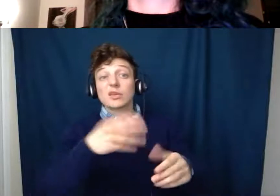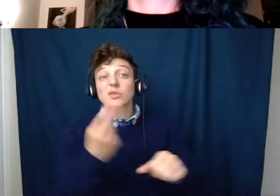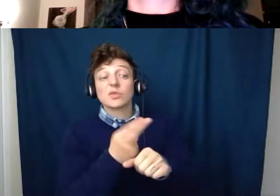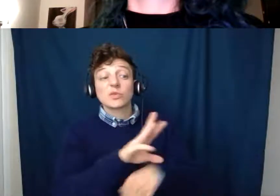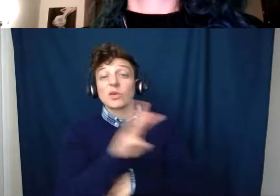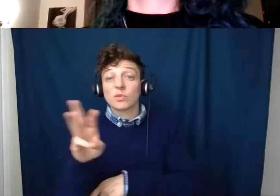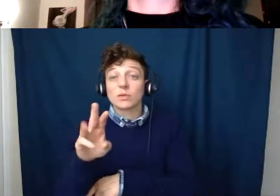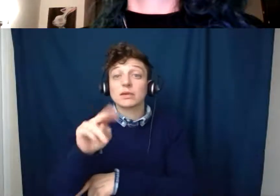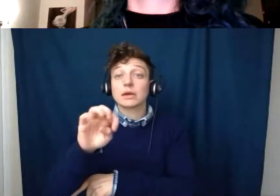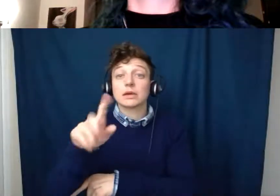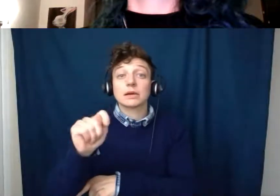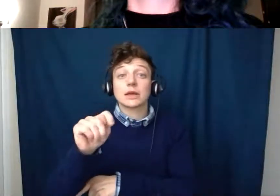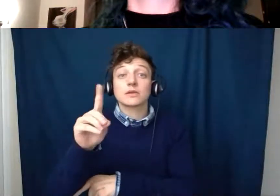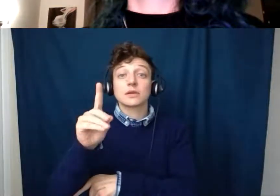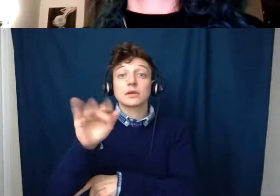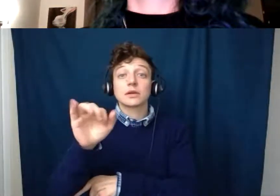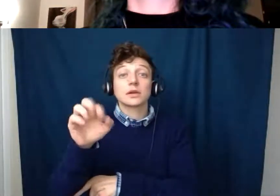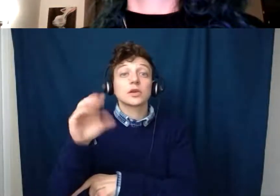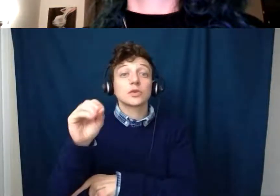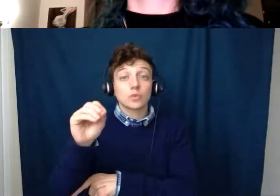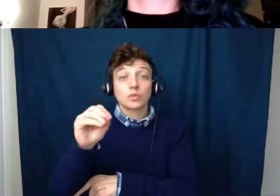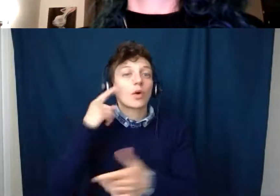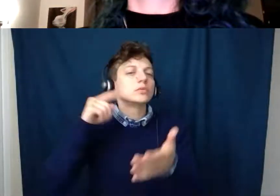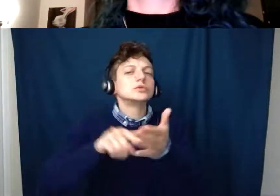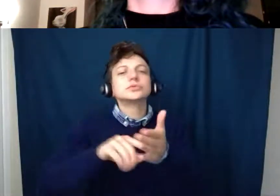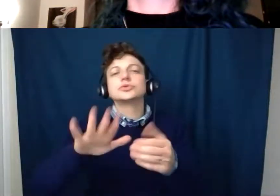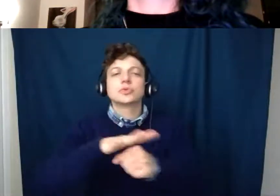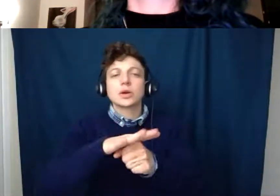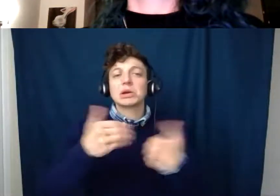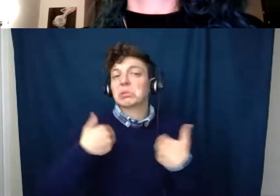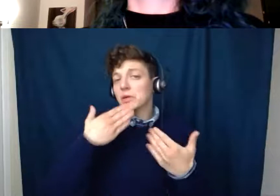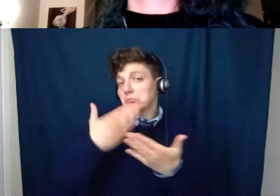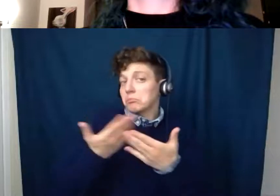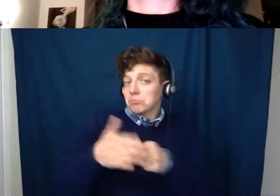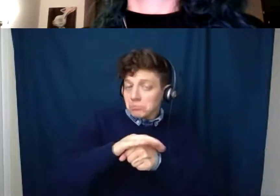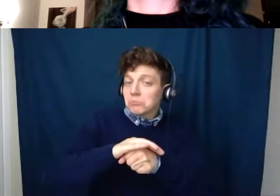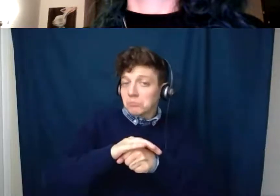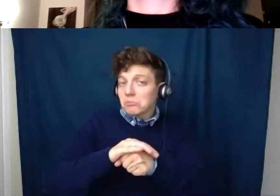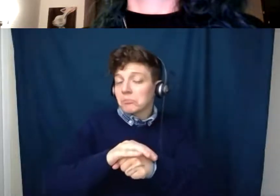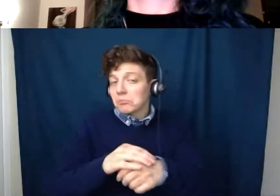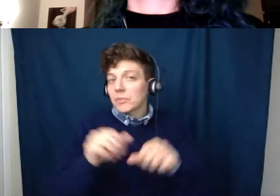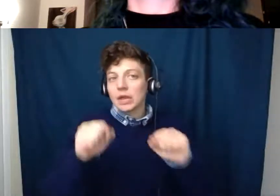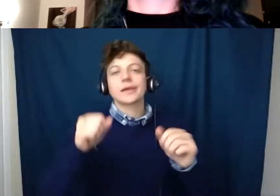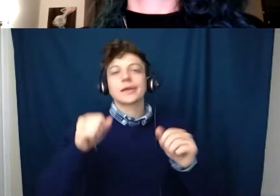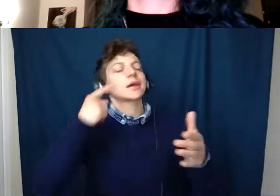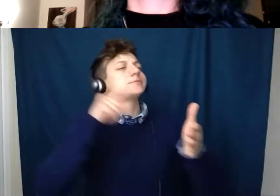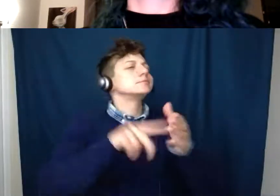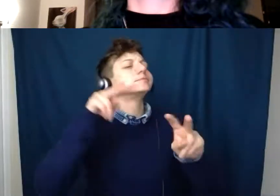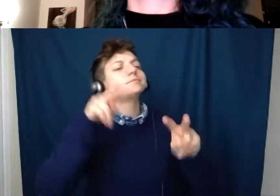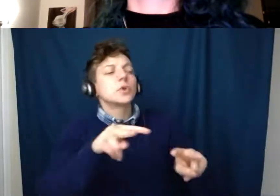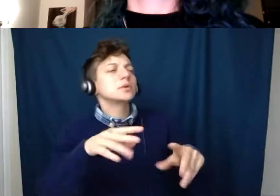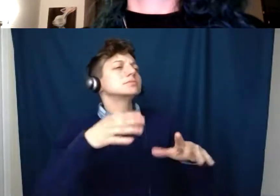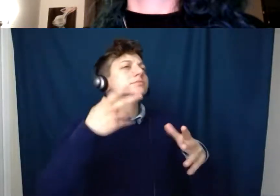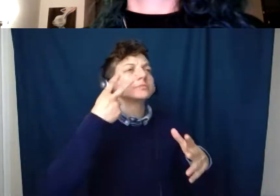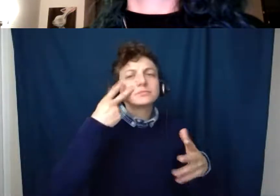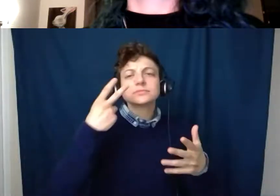your area, and they have pretty good coverage. And you could just look to see who the local group